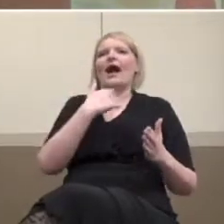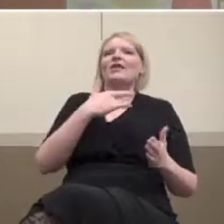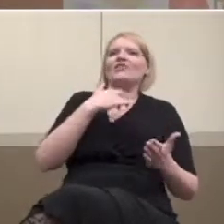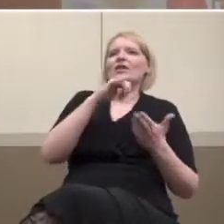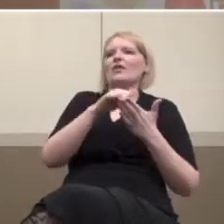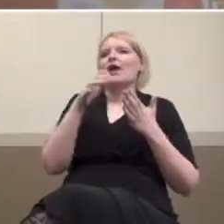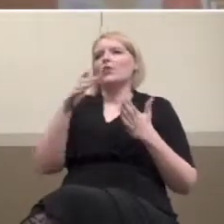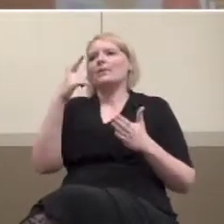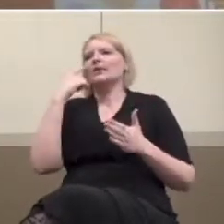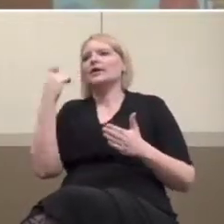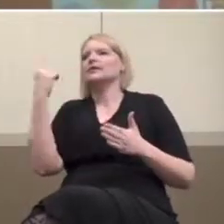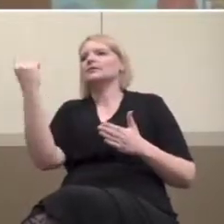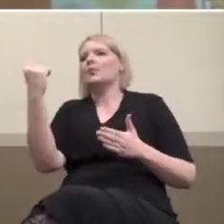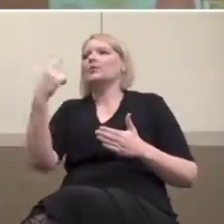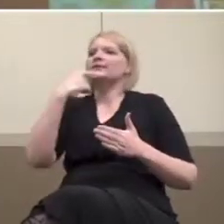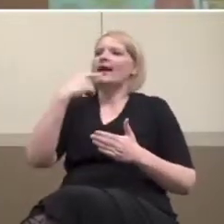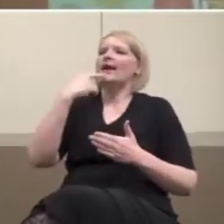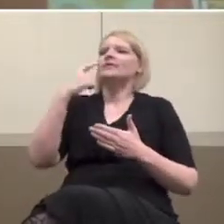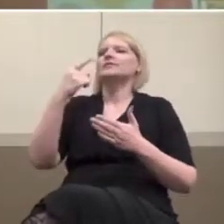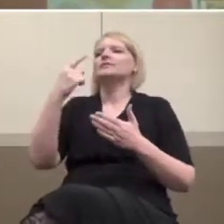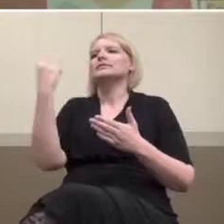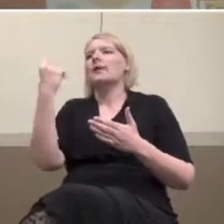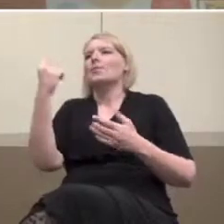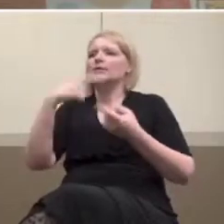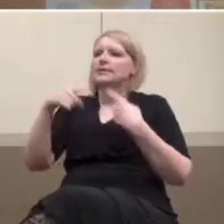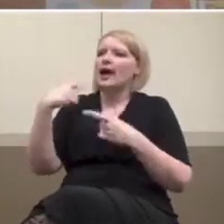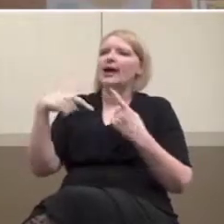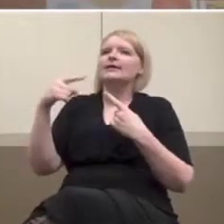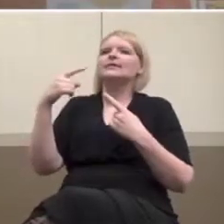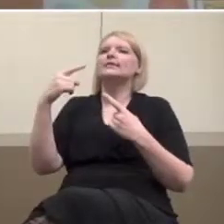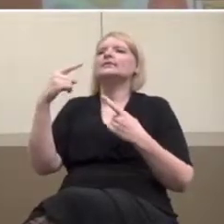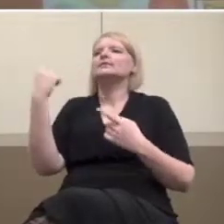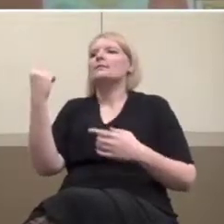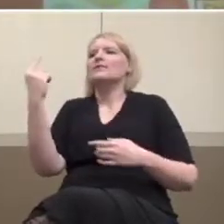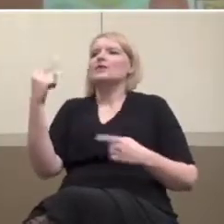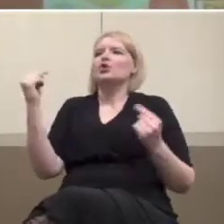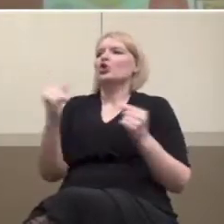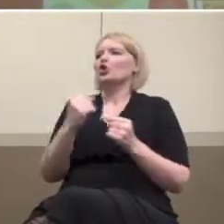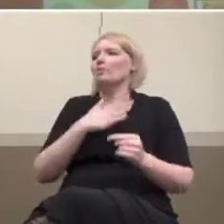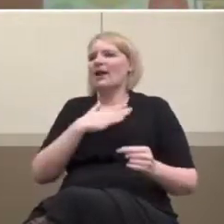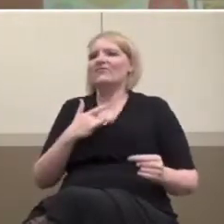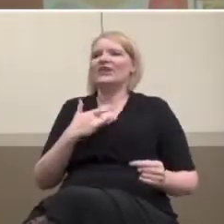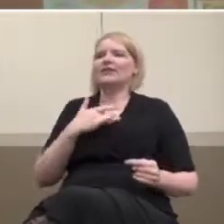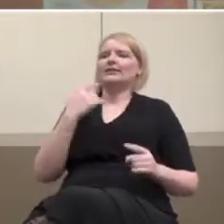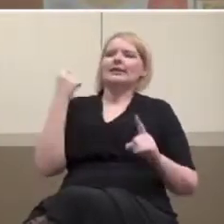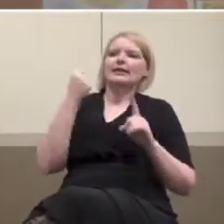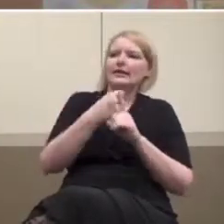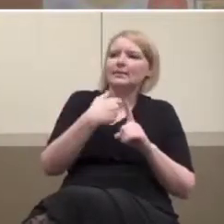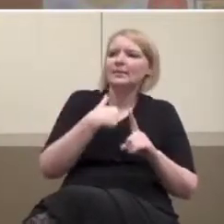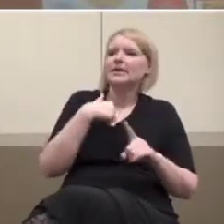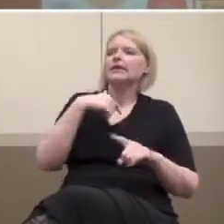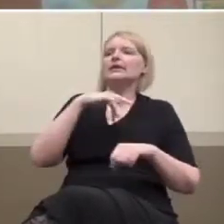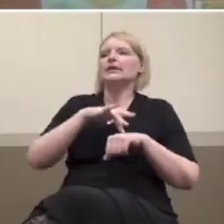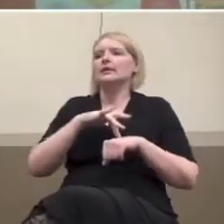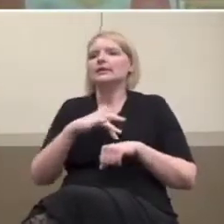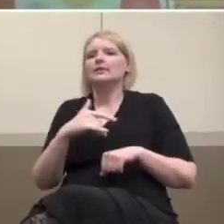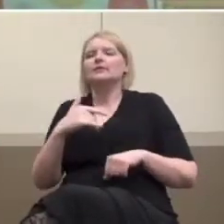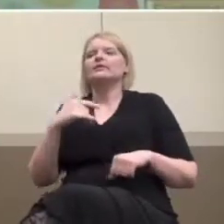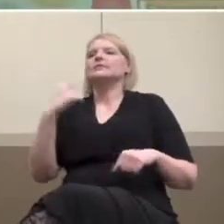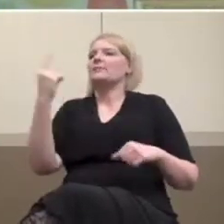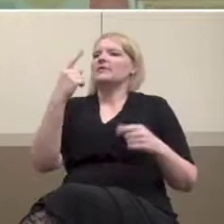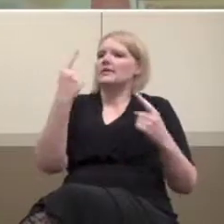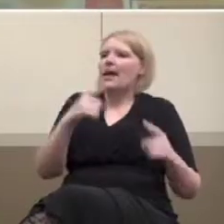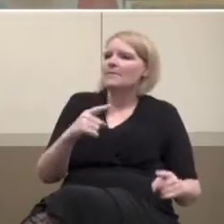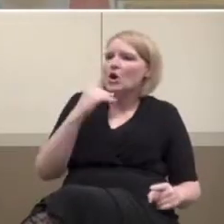said, signed, or someone said or signed something that hurt my feelings. Someone hit me, kicked me, or touched me. Something happened at home.